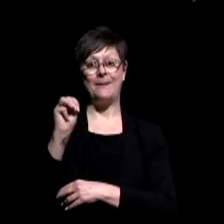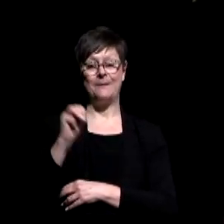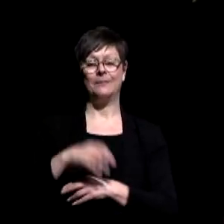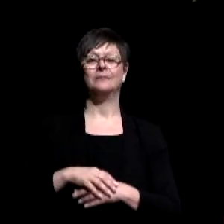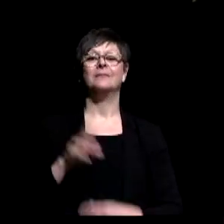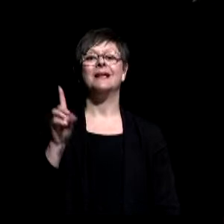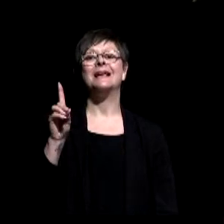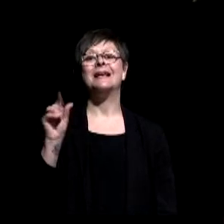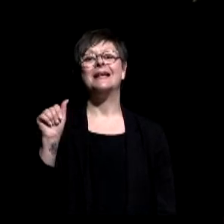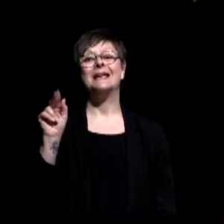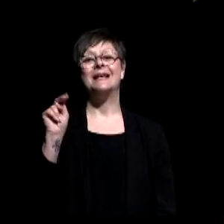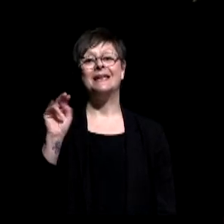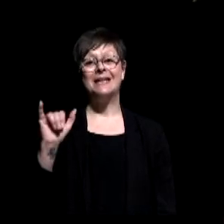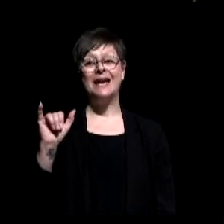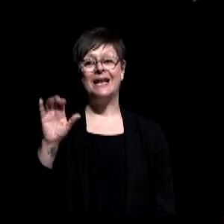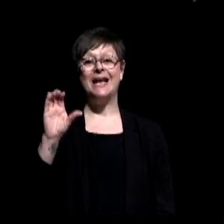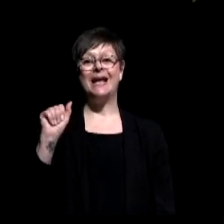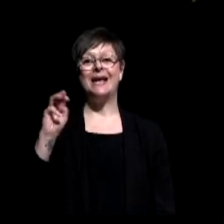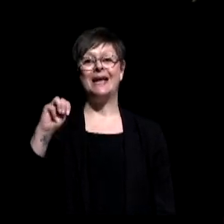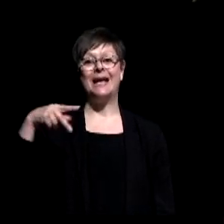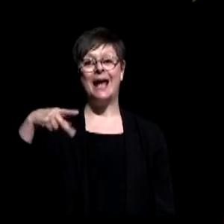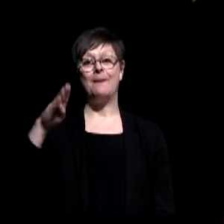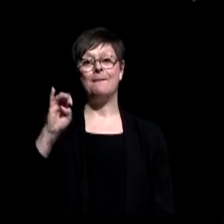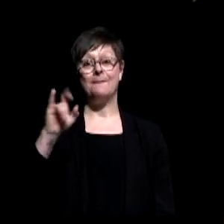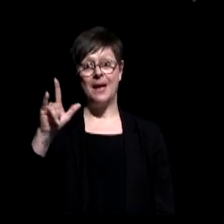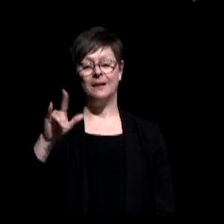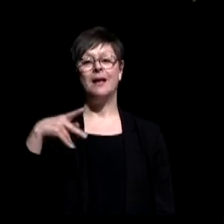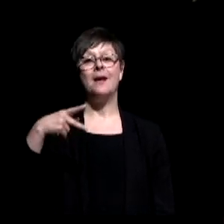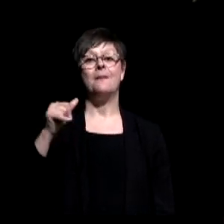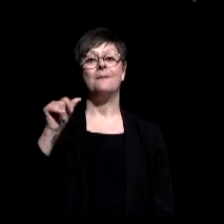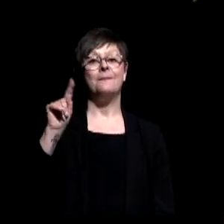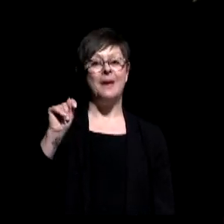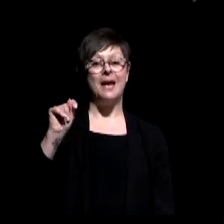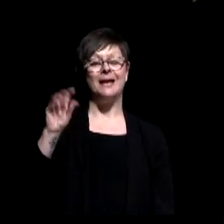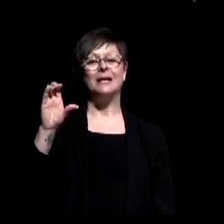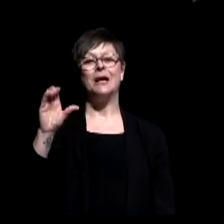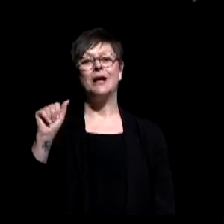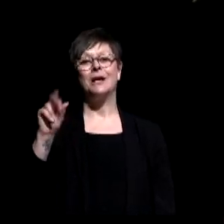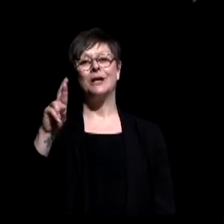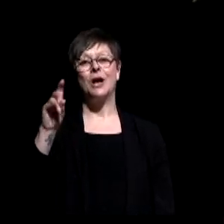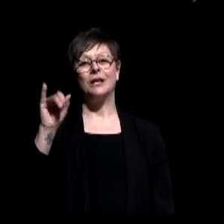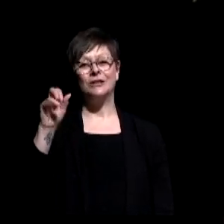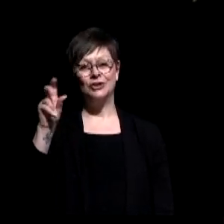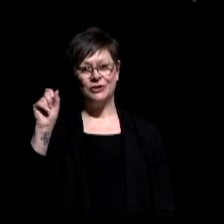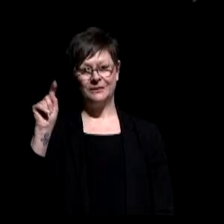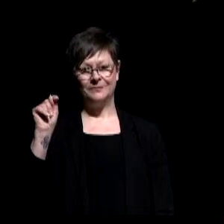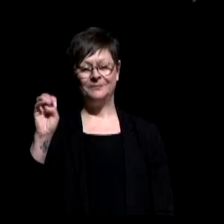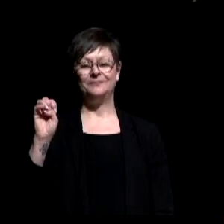Danny Campbell. Pat Carbage.